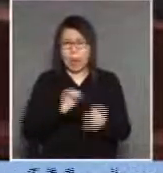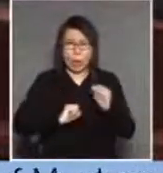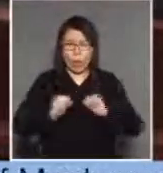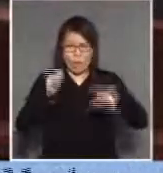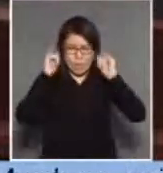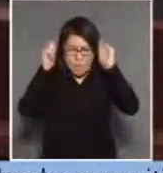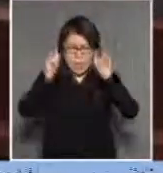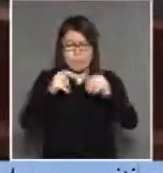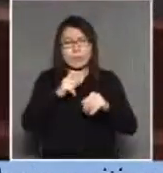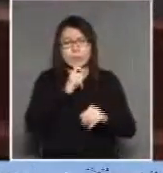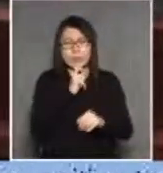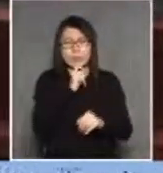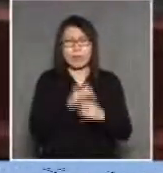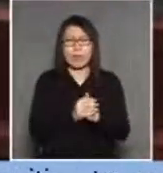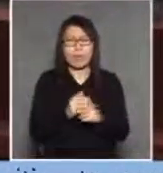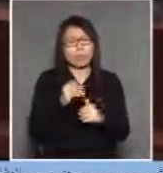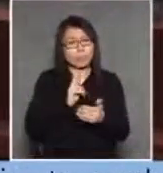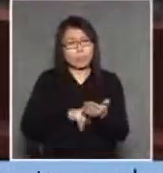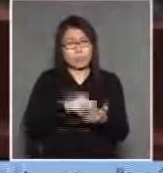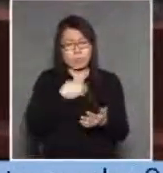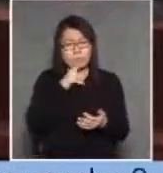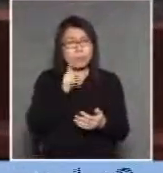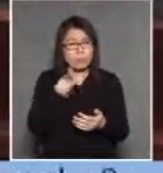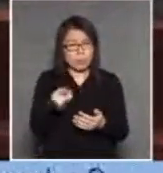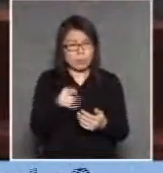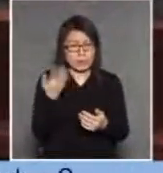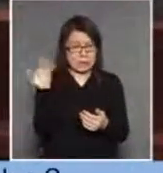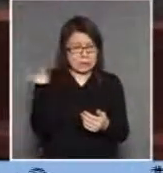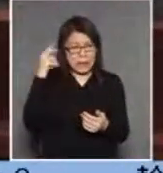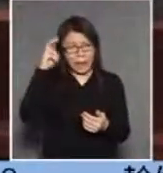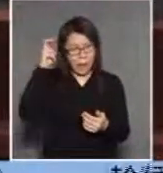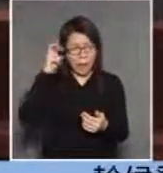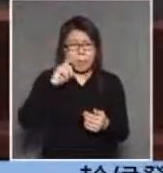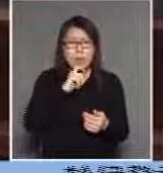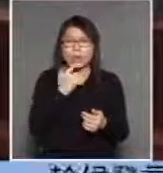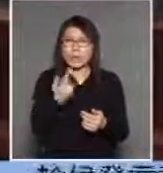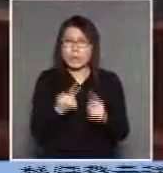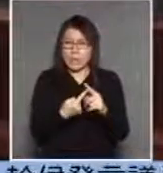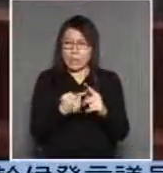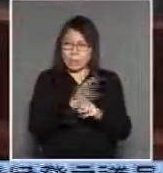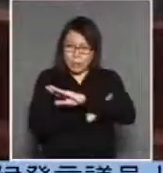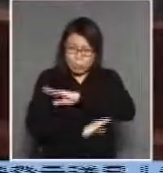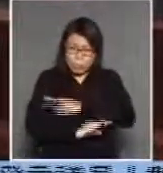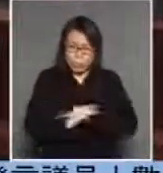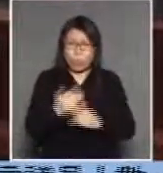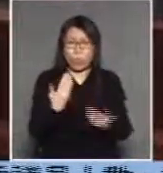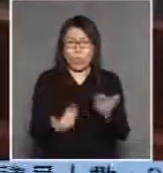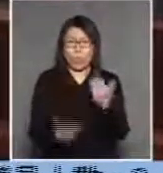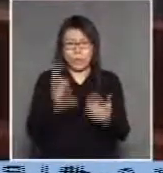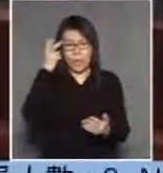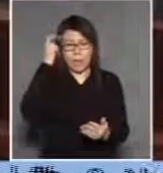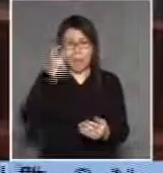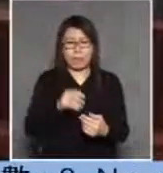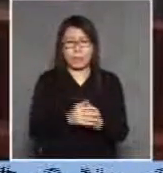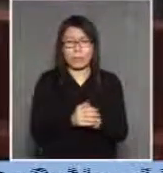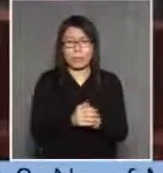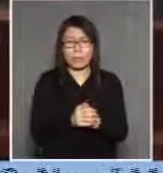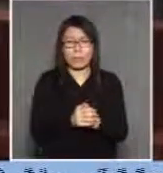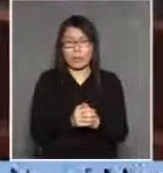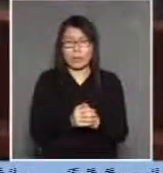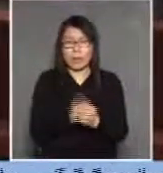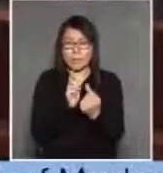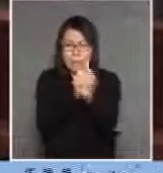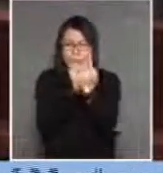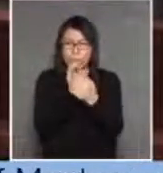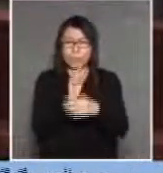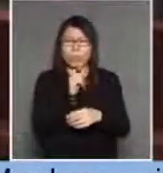easily follow their impulses. If they have thought that many people will